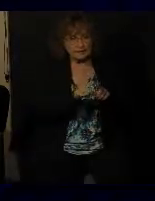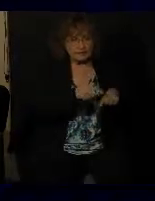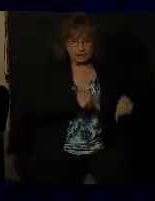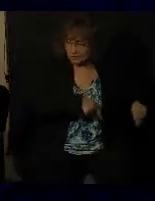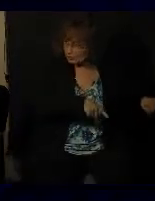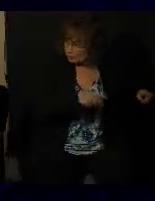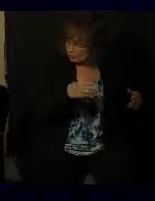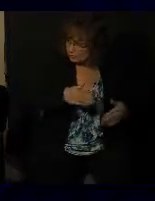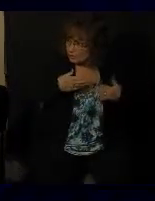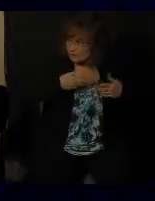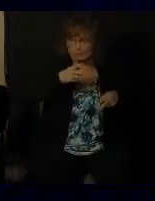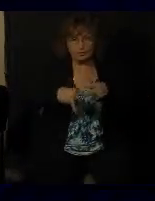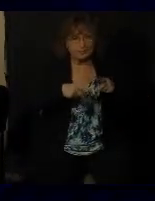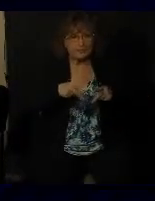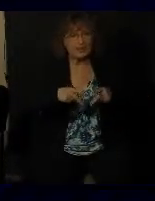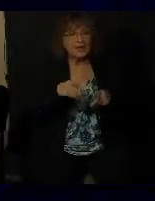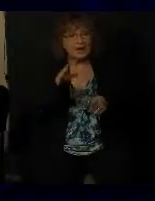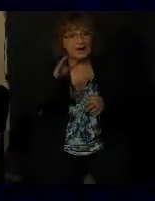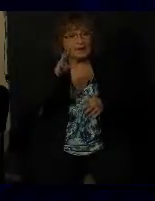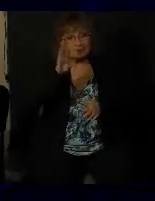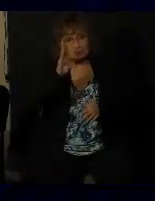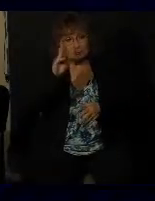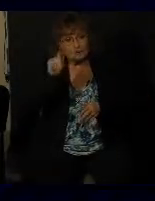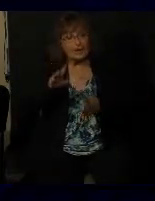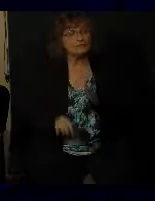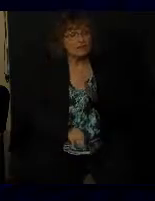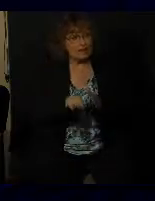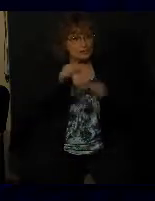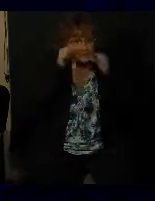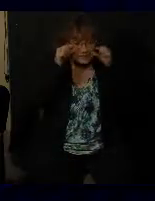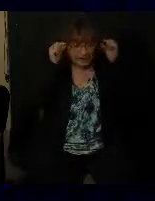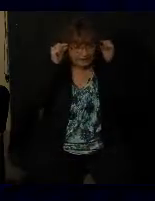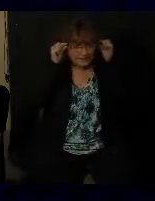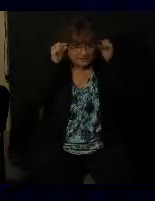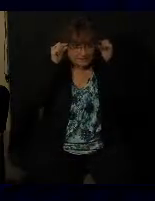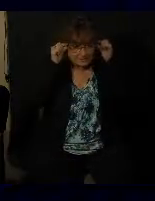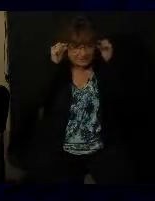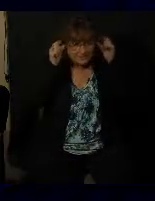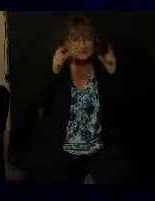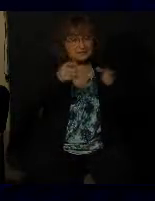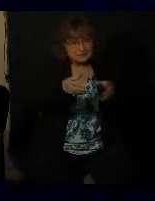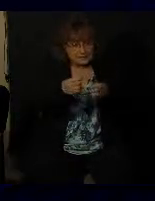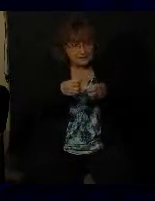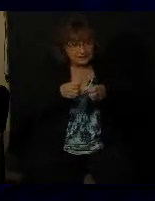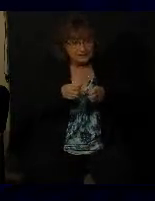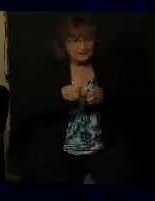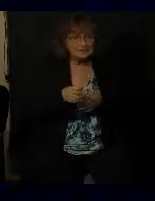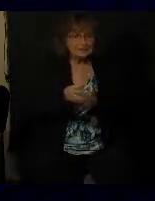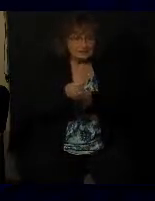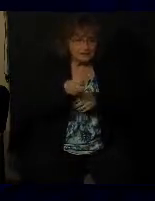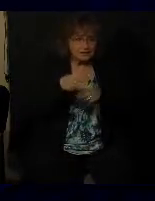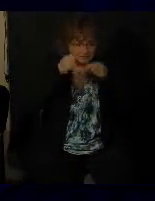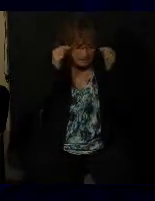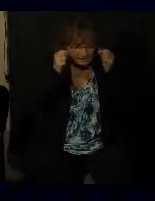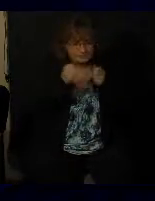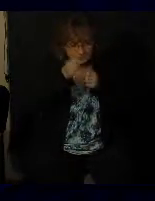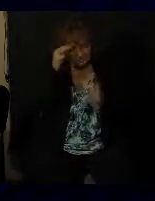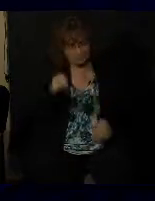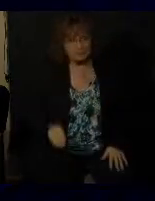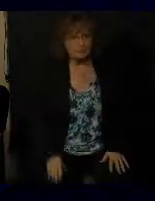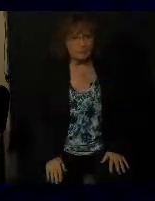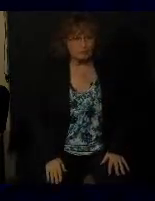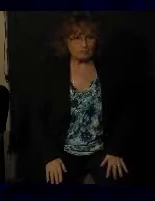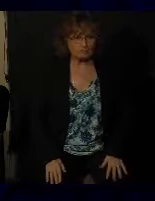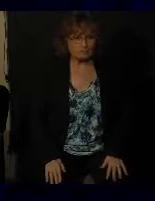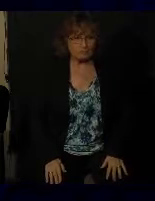share with them some truths about his life. We counsel with the family, and you know, it's interesting because with Brett, oh,